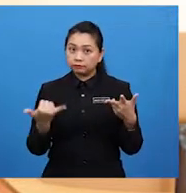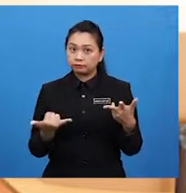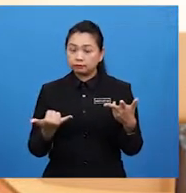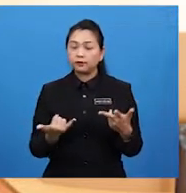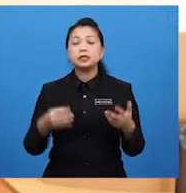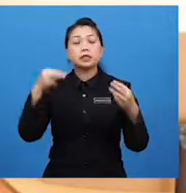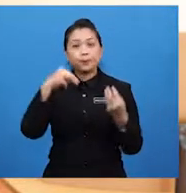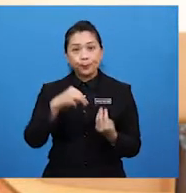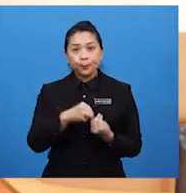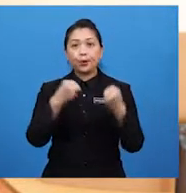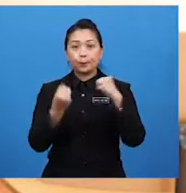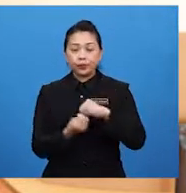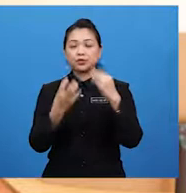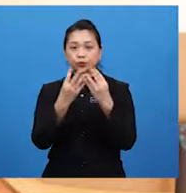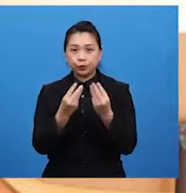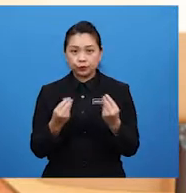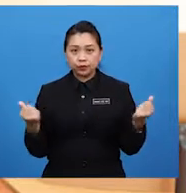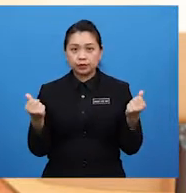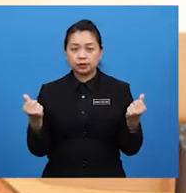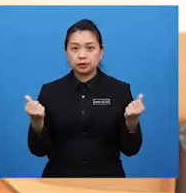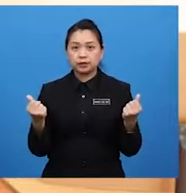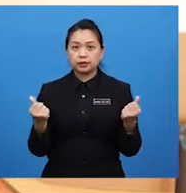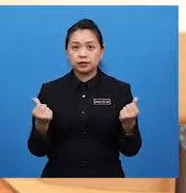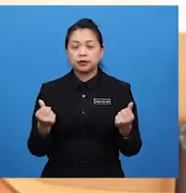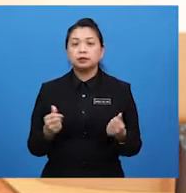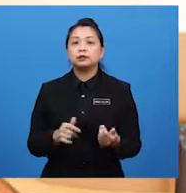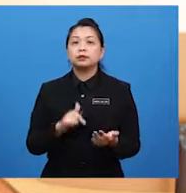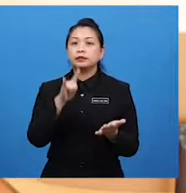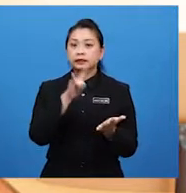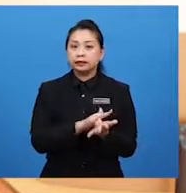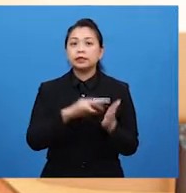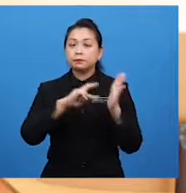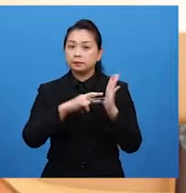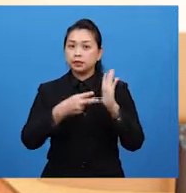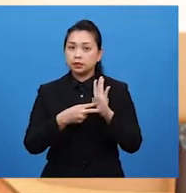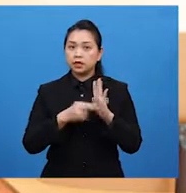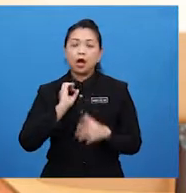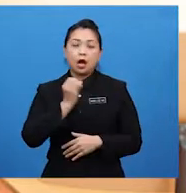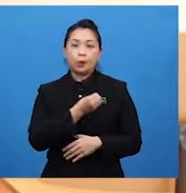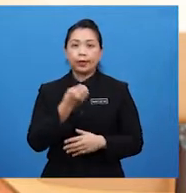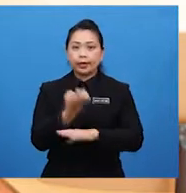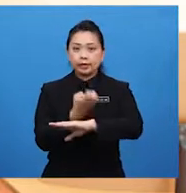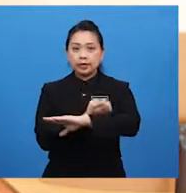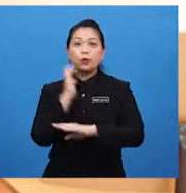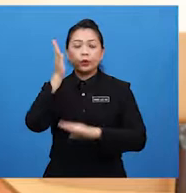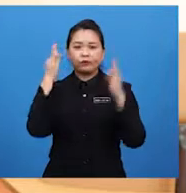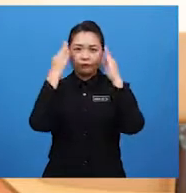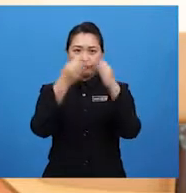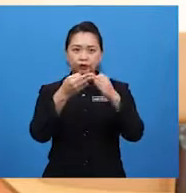a problem-solution essay. That means our essay will focus